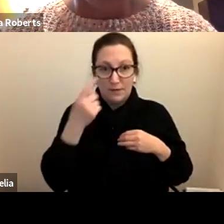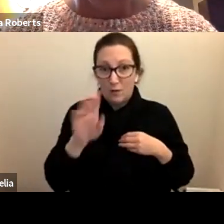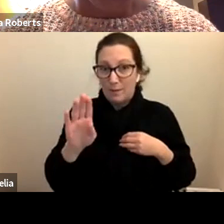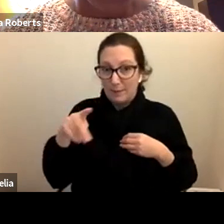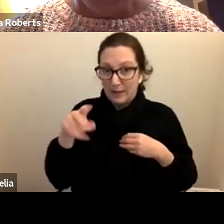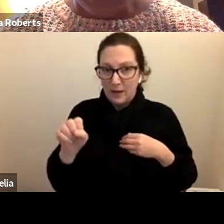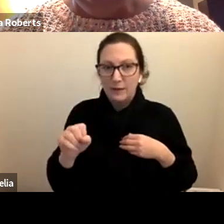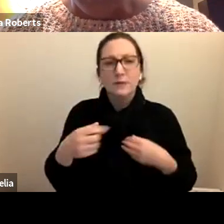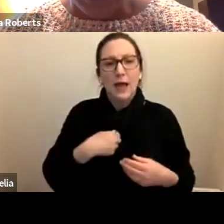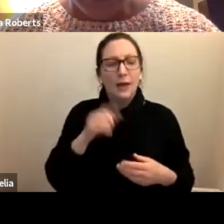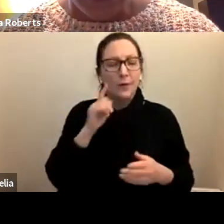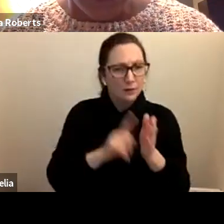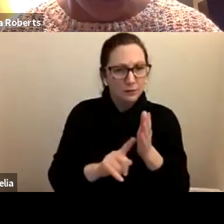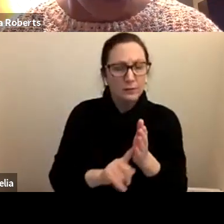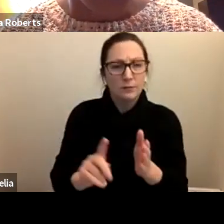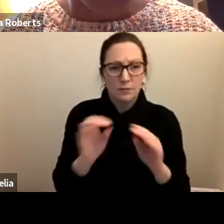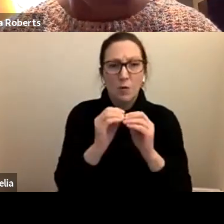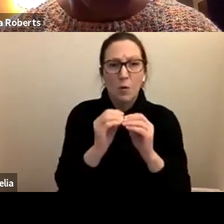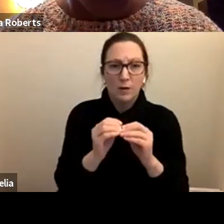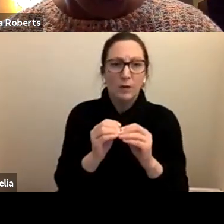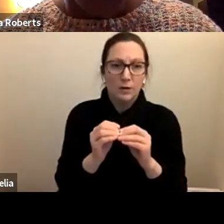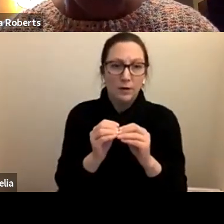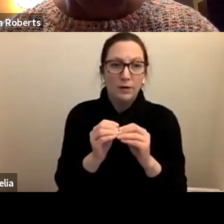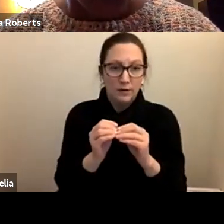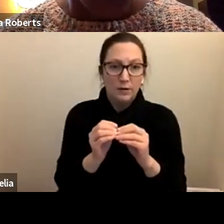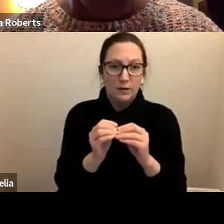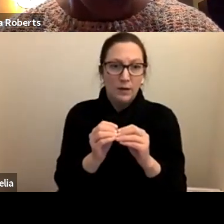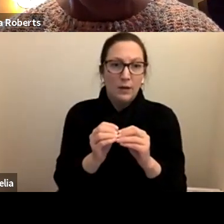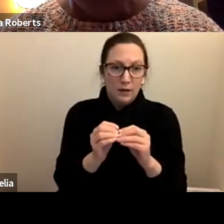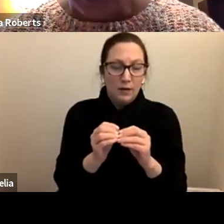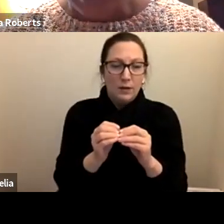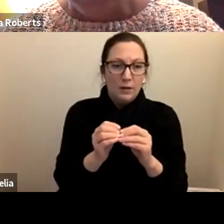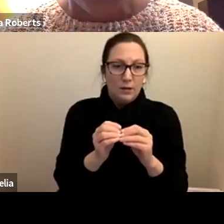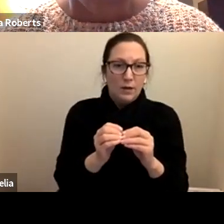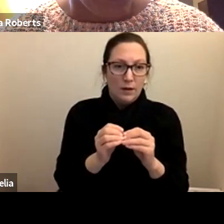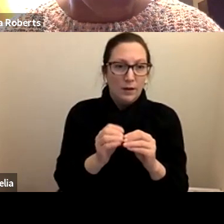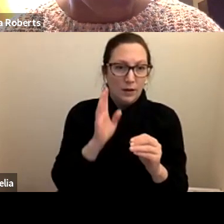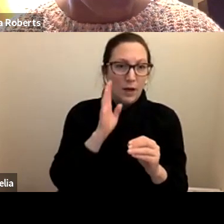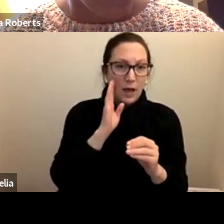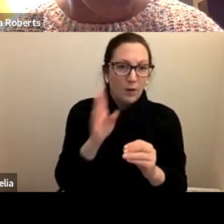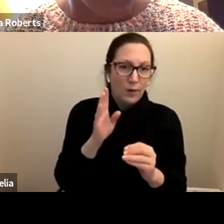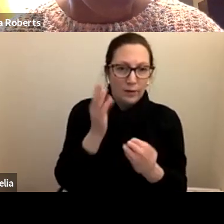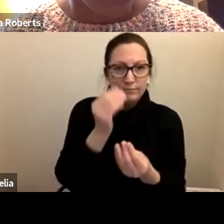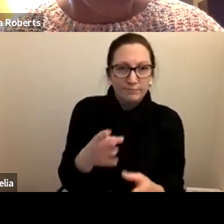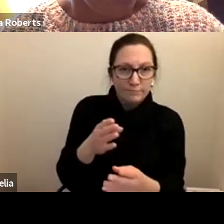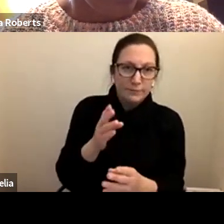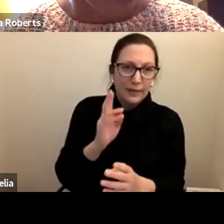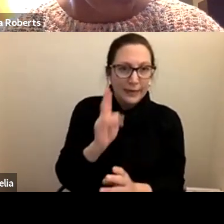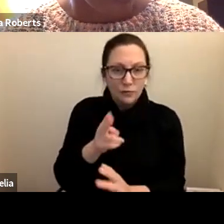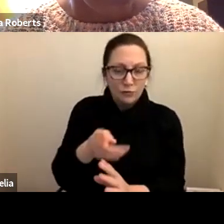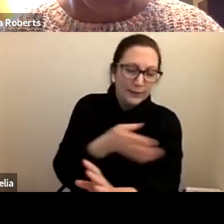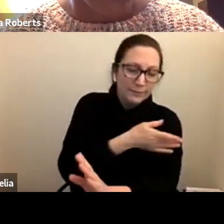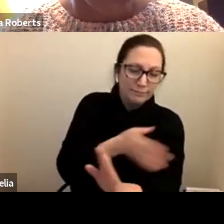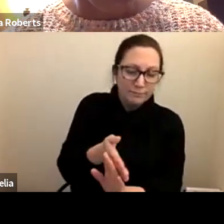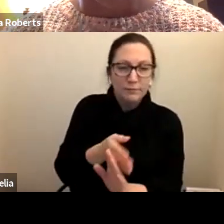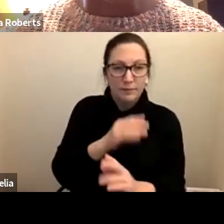do some digging on that as well, and then just come back to you from my team in terms of looking at historical patterns in terms of when people